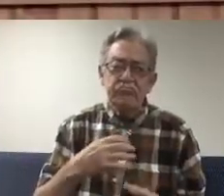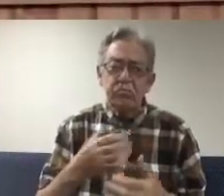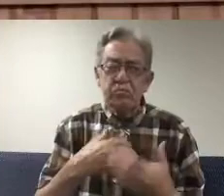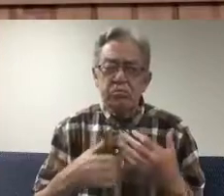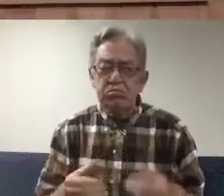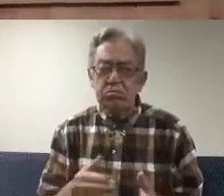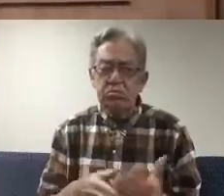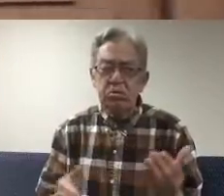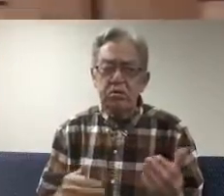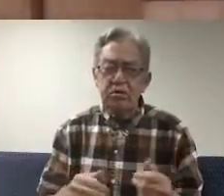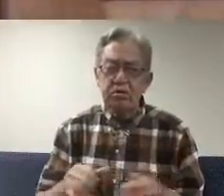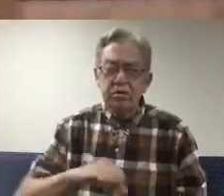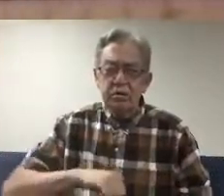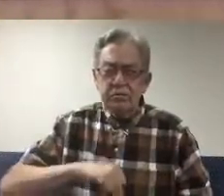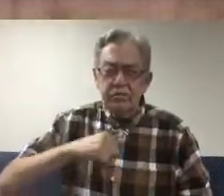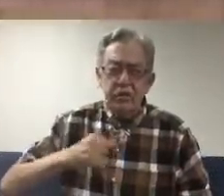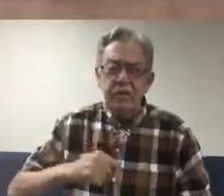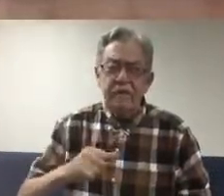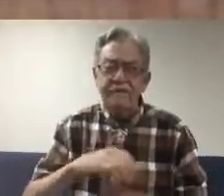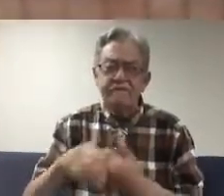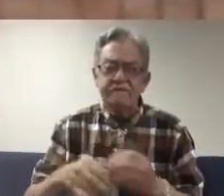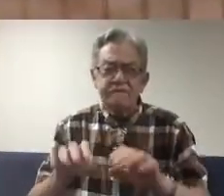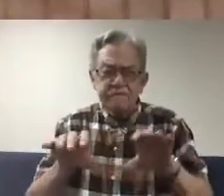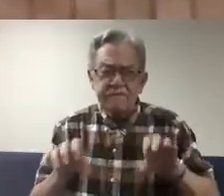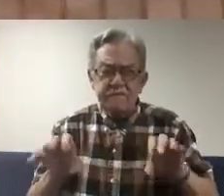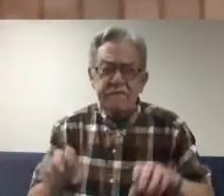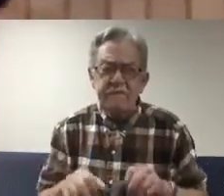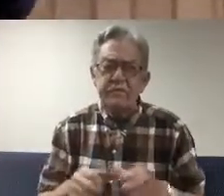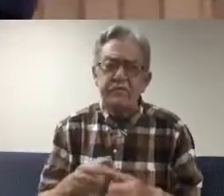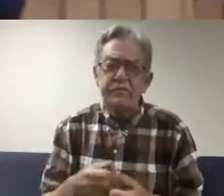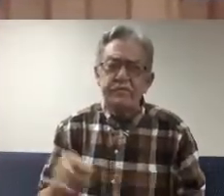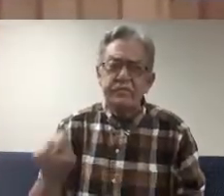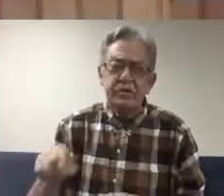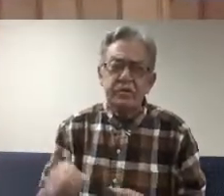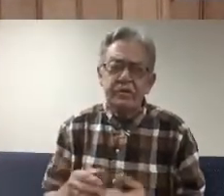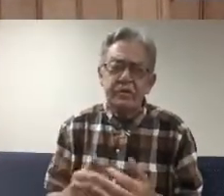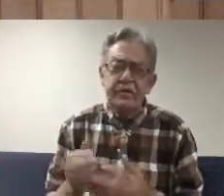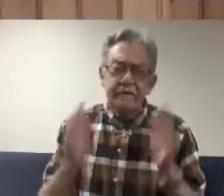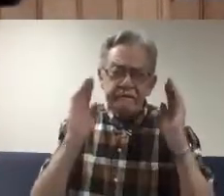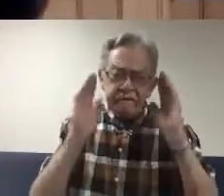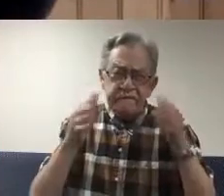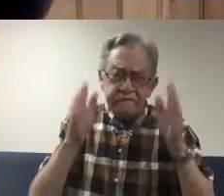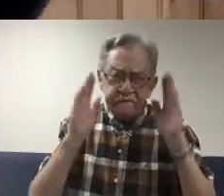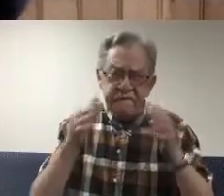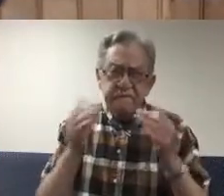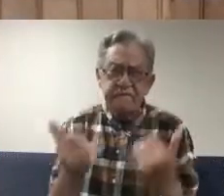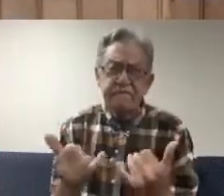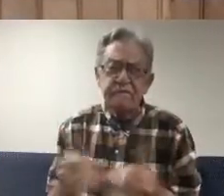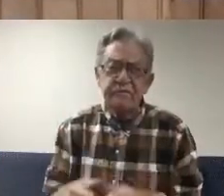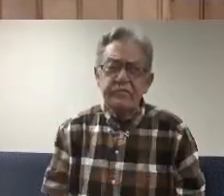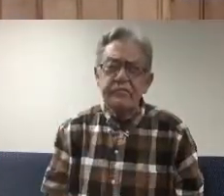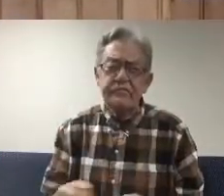entitled, "We're All Born This Way." That we're all born this